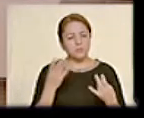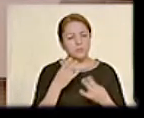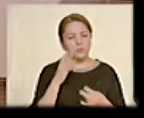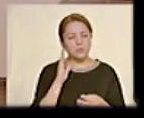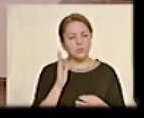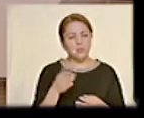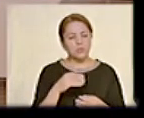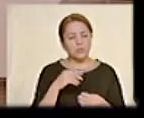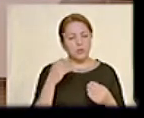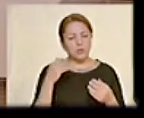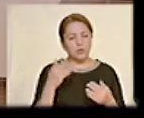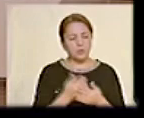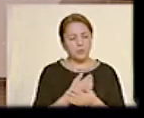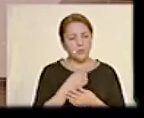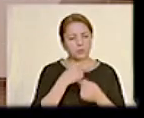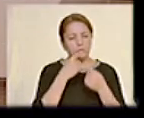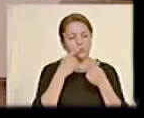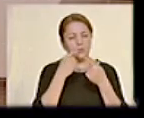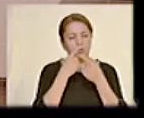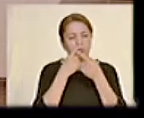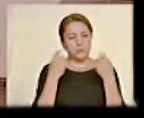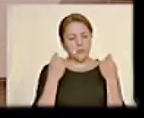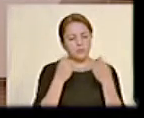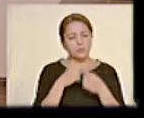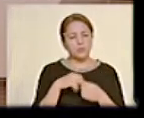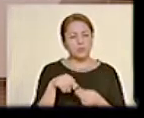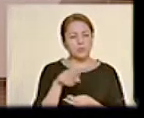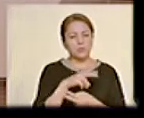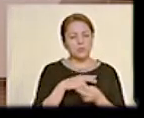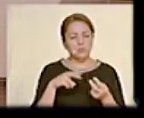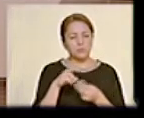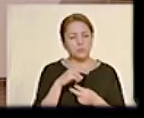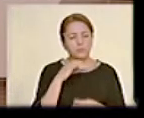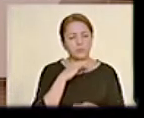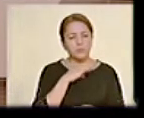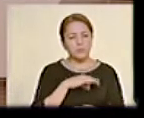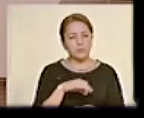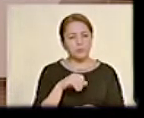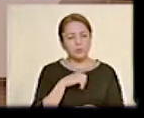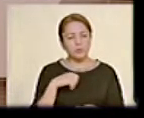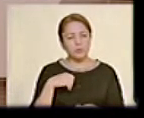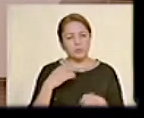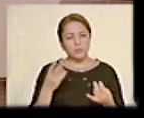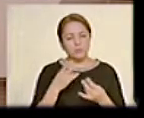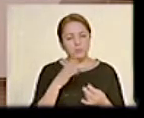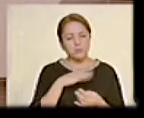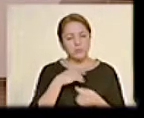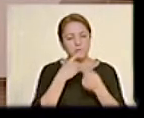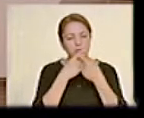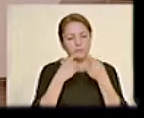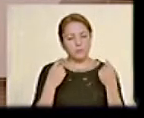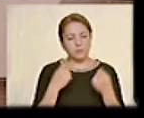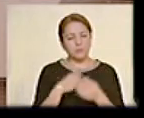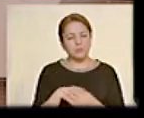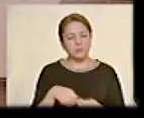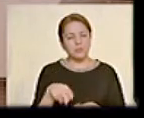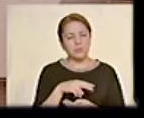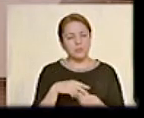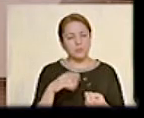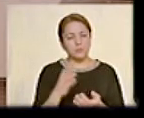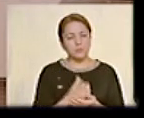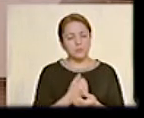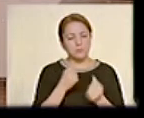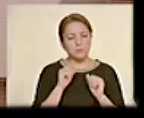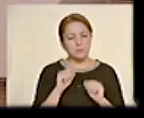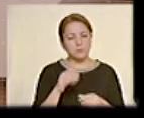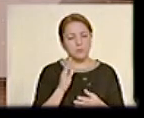bo'ladigan axborotni biz qidiruv tizimlaridan foydalangan holda o'zimizga kerakli axborotni qidirib topib